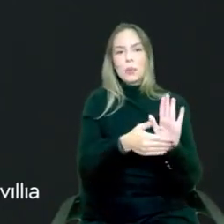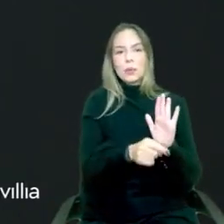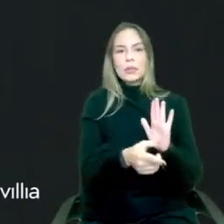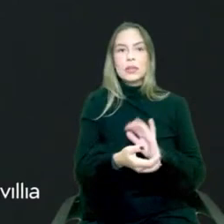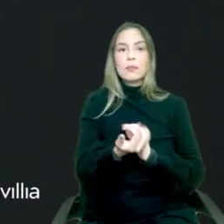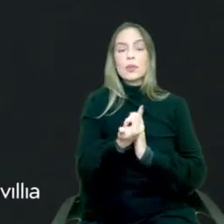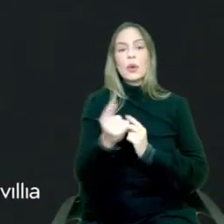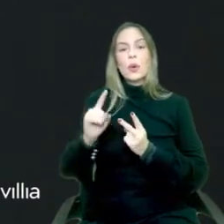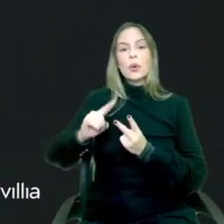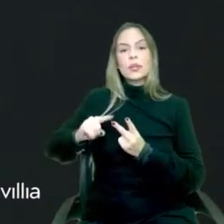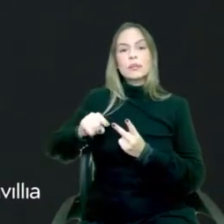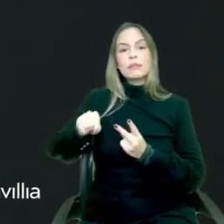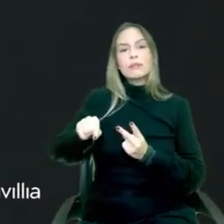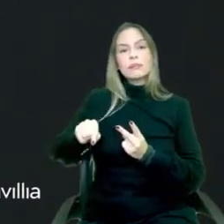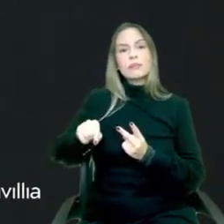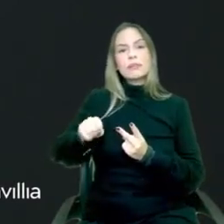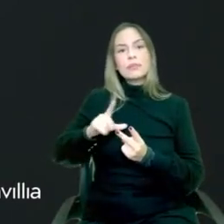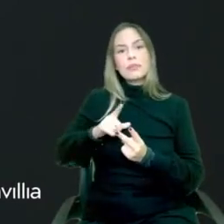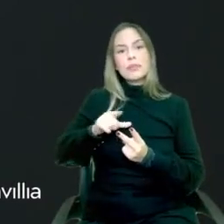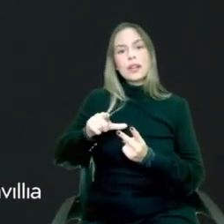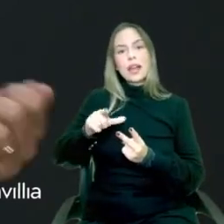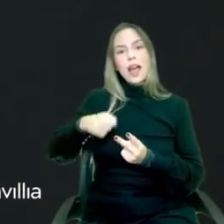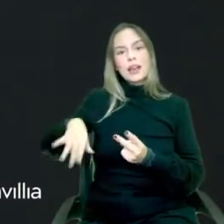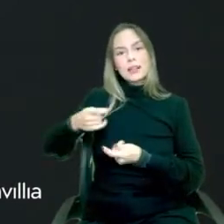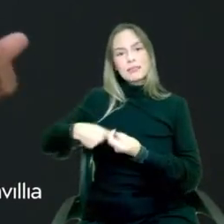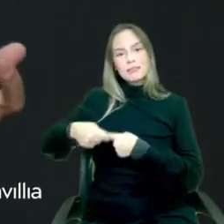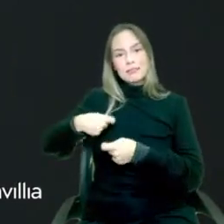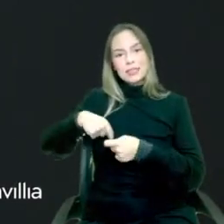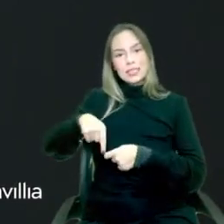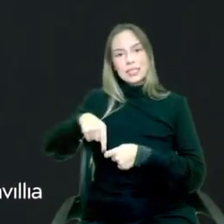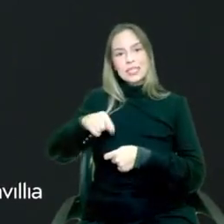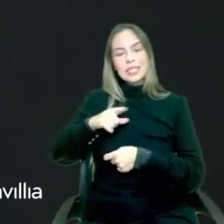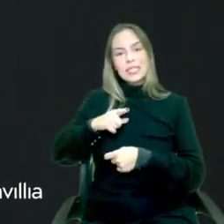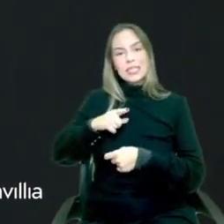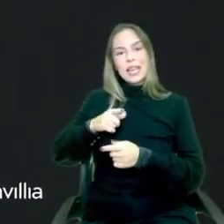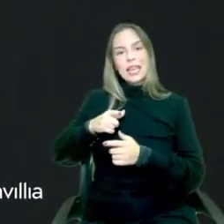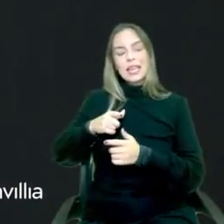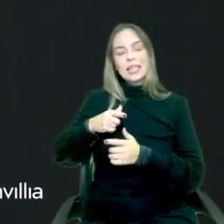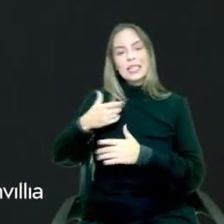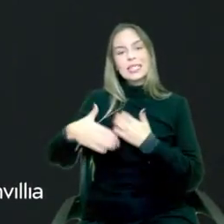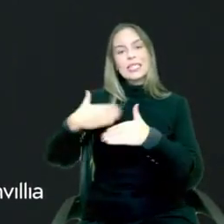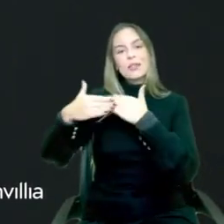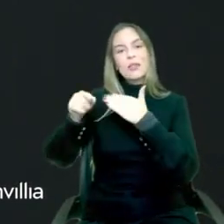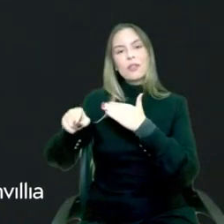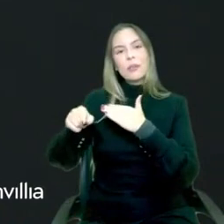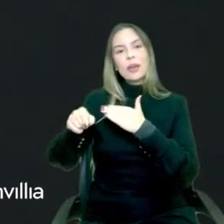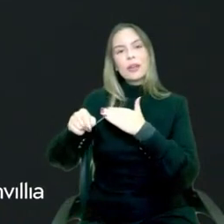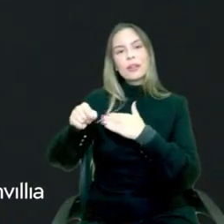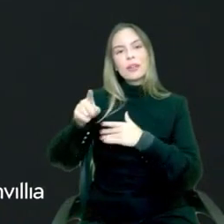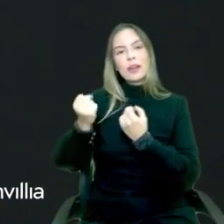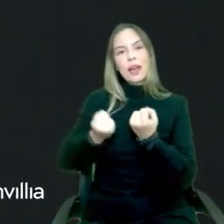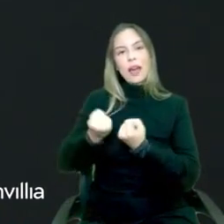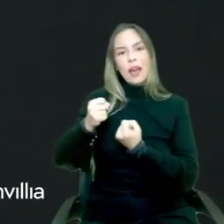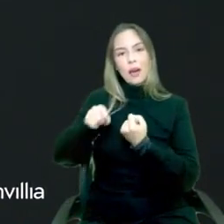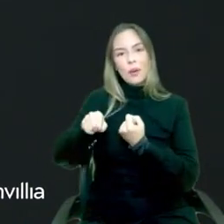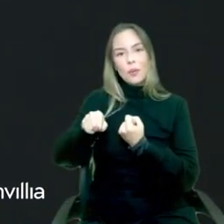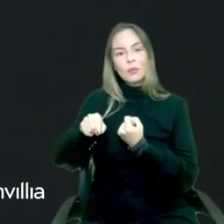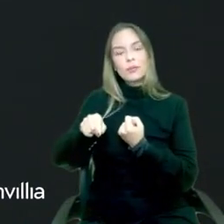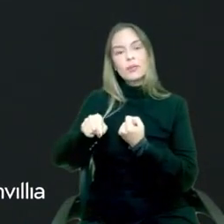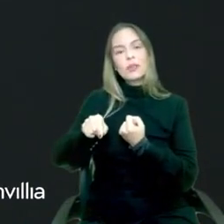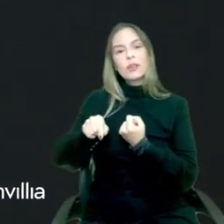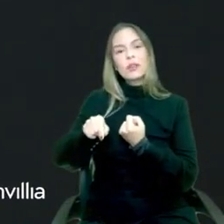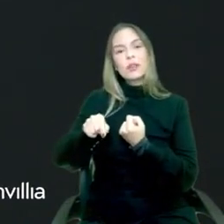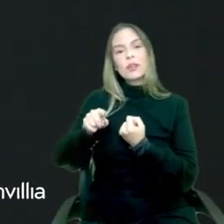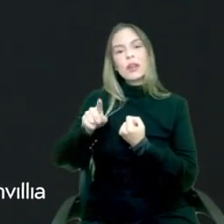the acquiring business in Brazil is so developed, and it's in card industry. And some companies like Cielo and all